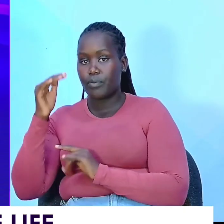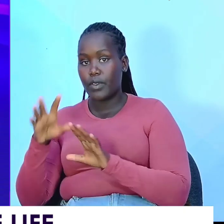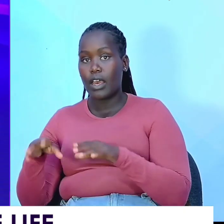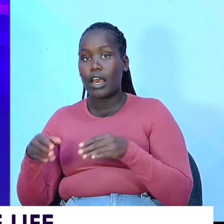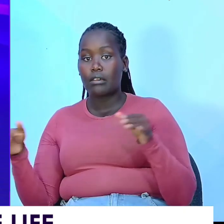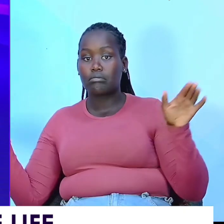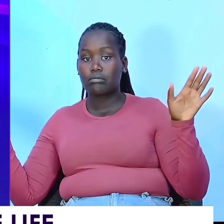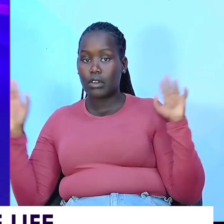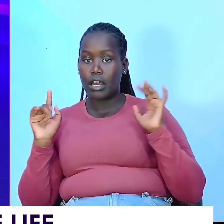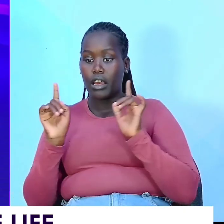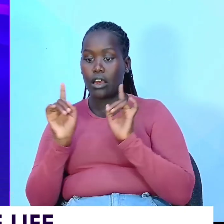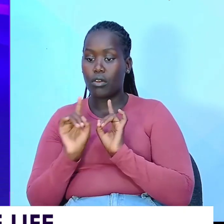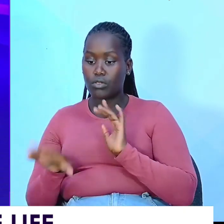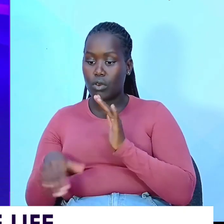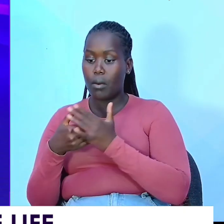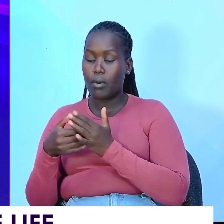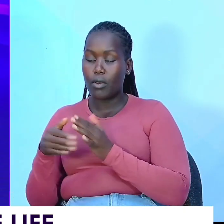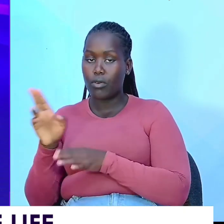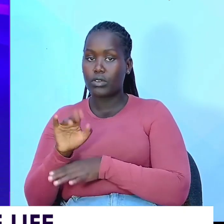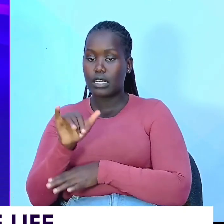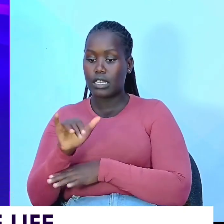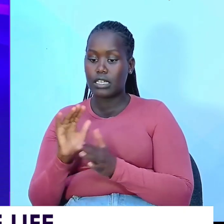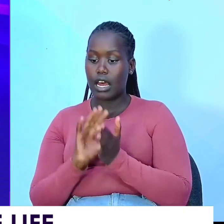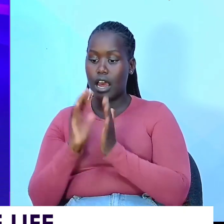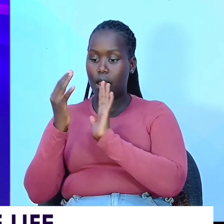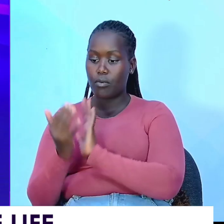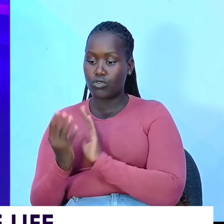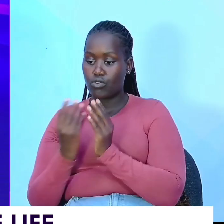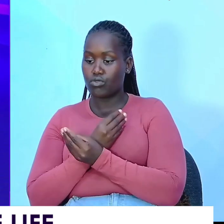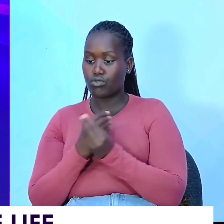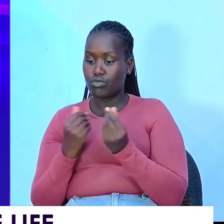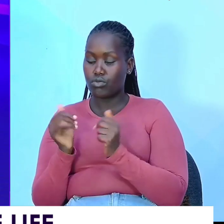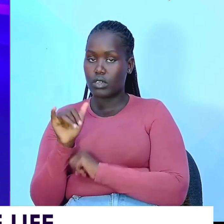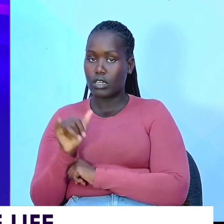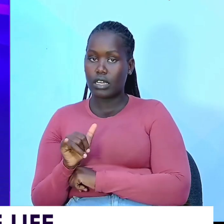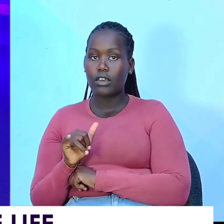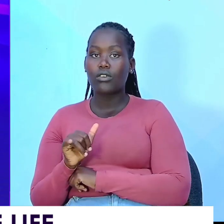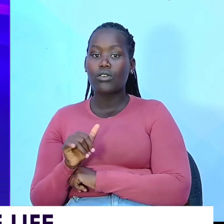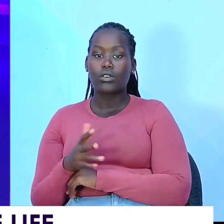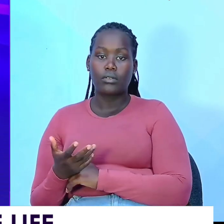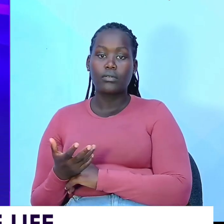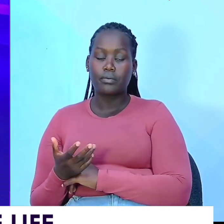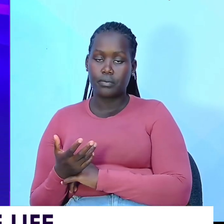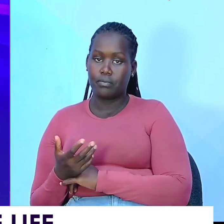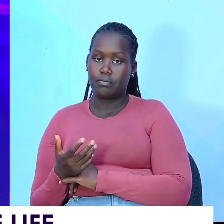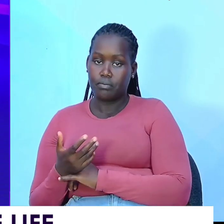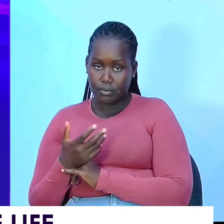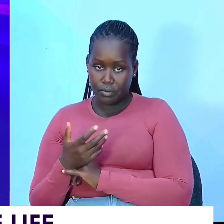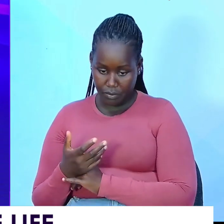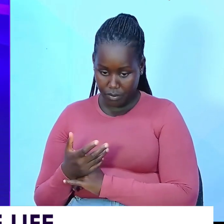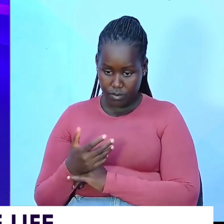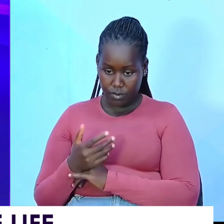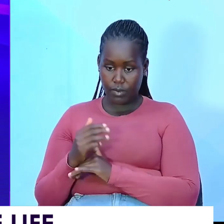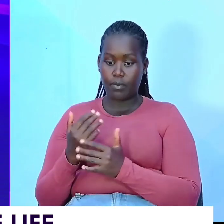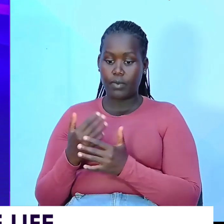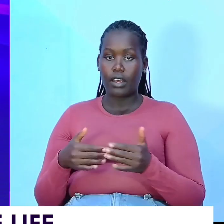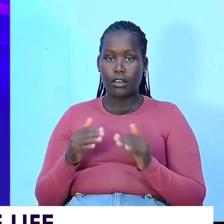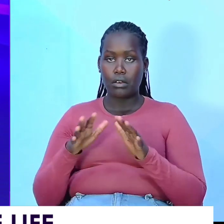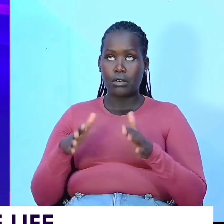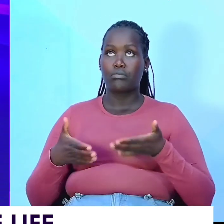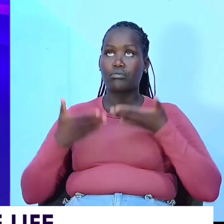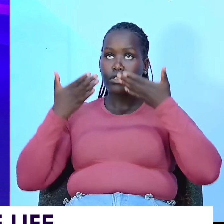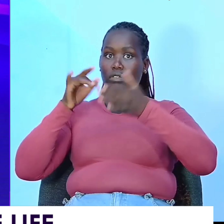and applying such approaches or such solutions, you're already like sacrificing your own child